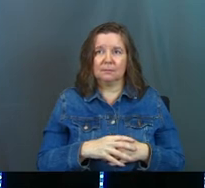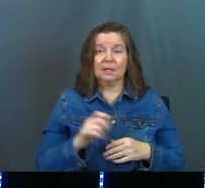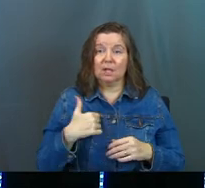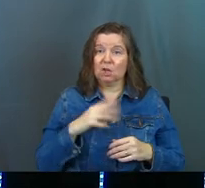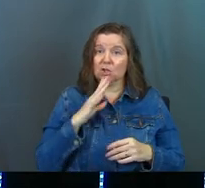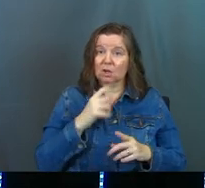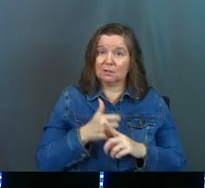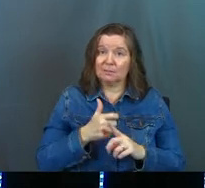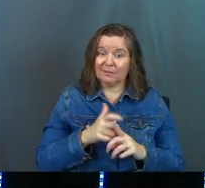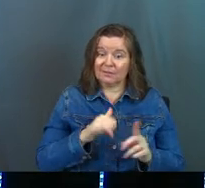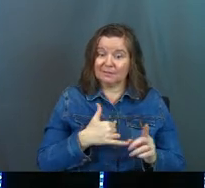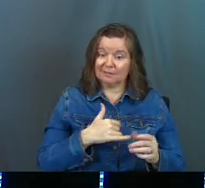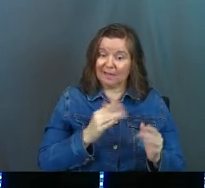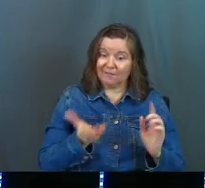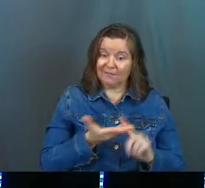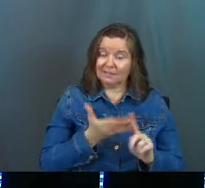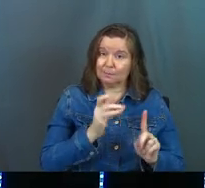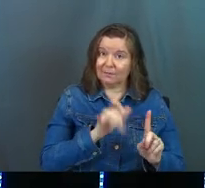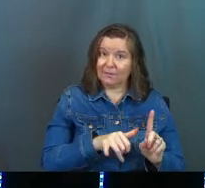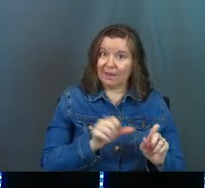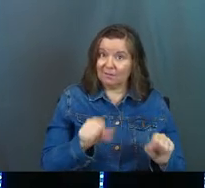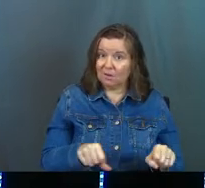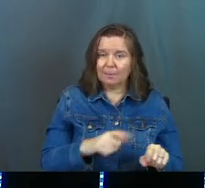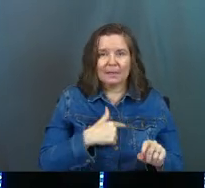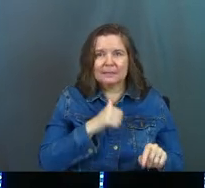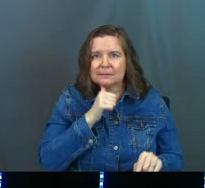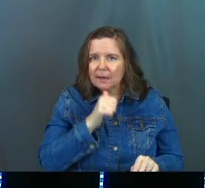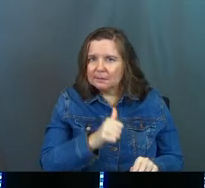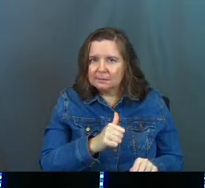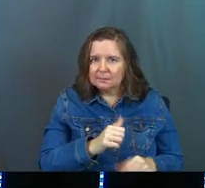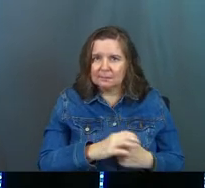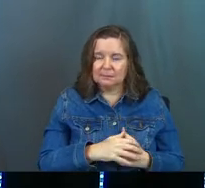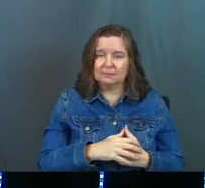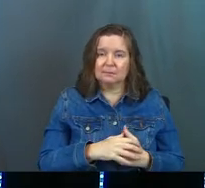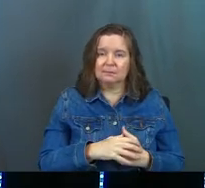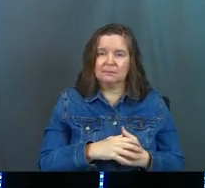He could have talked himself into that little speech, but he doesn't.